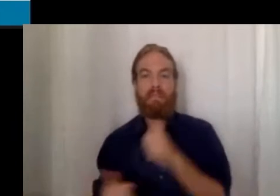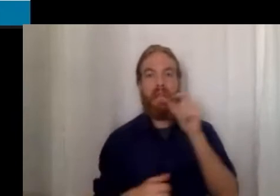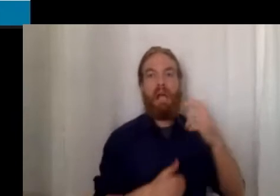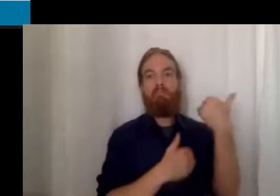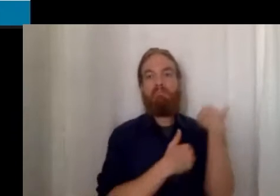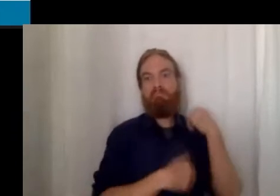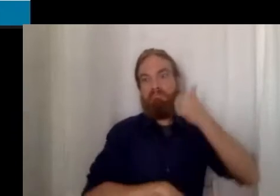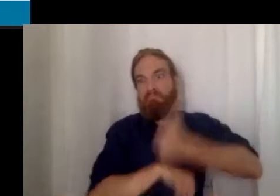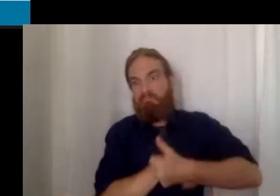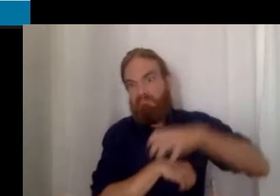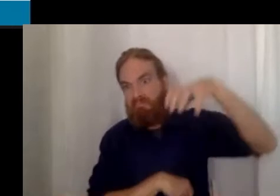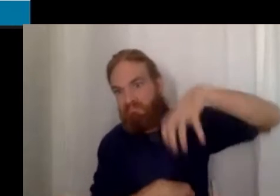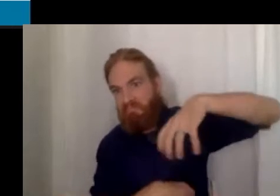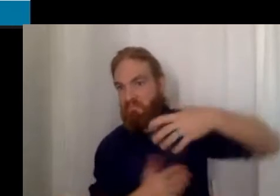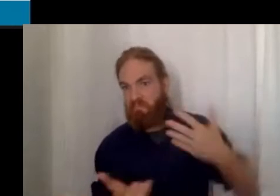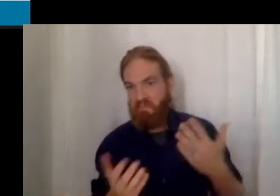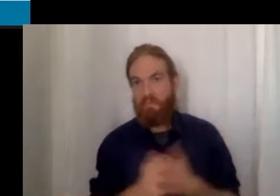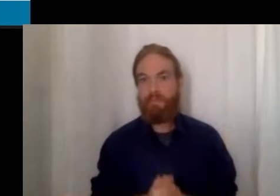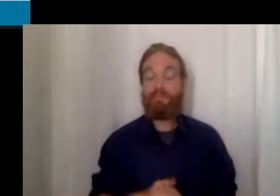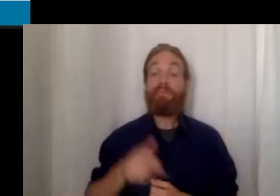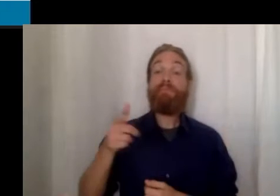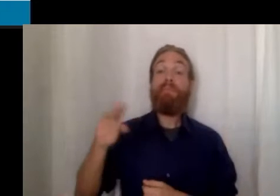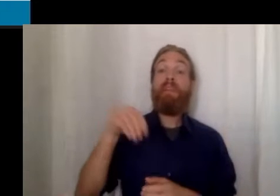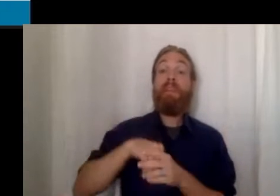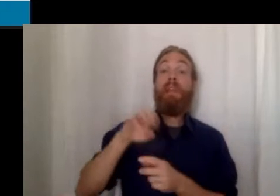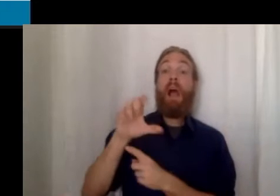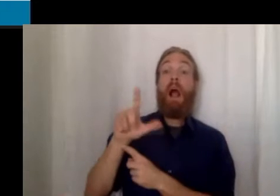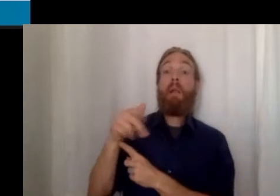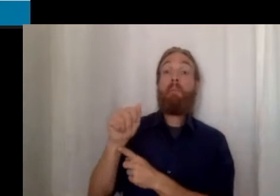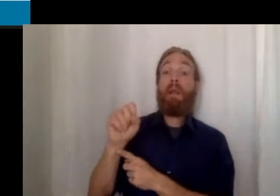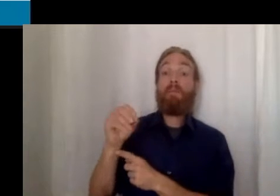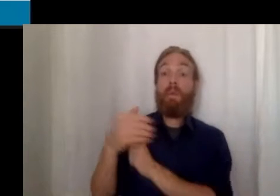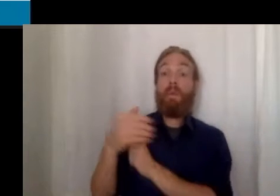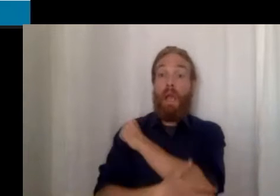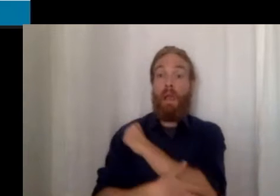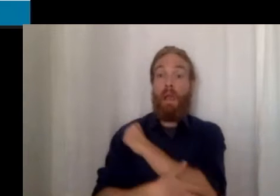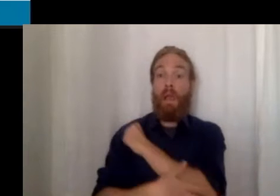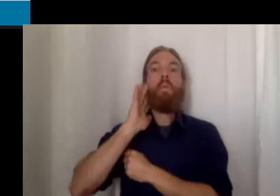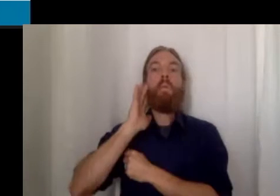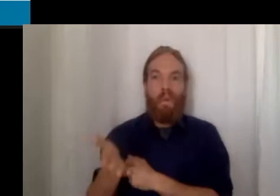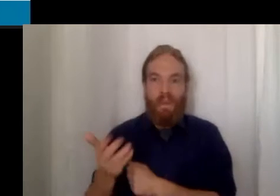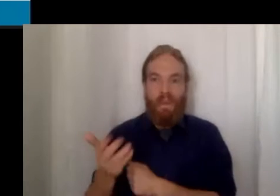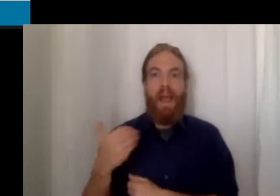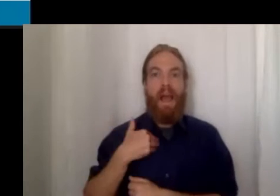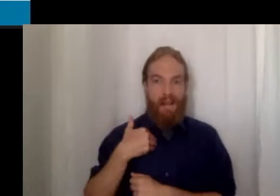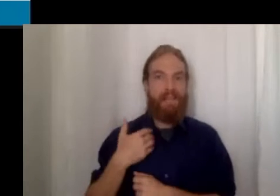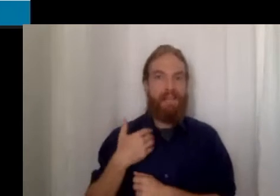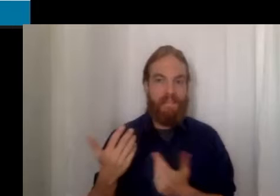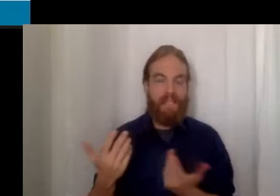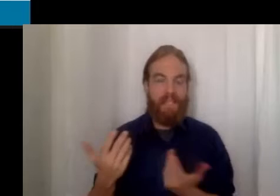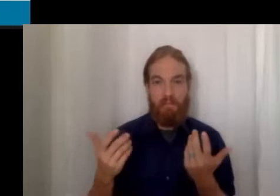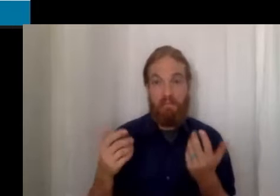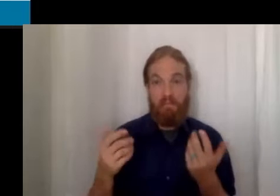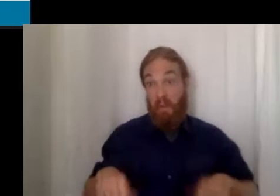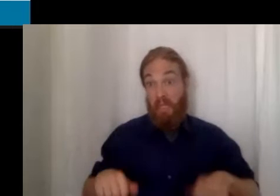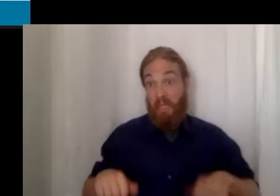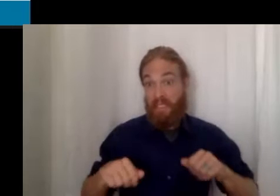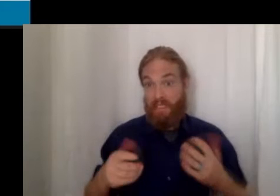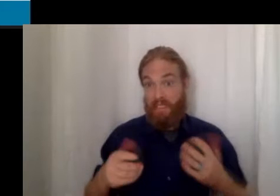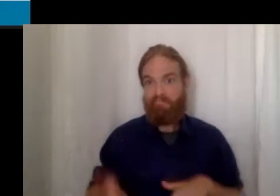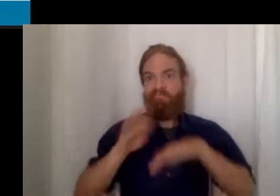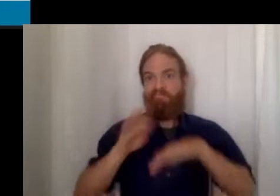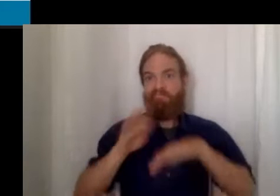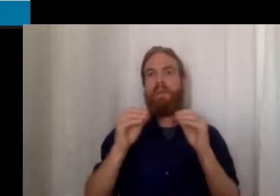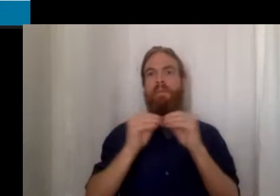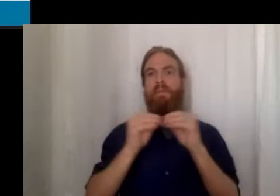will have some increased capacity September 20th through the 30th to deal with some of the mandates. So Lisa will talk a little